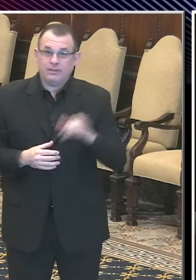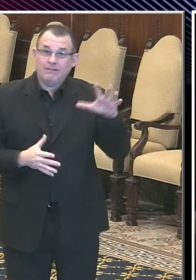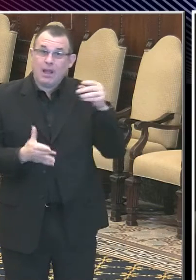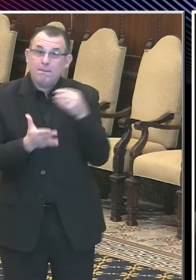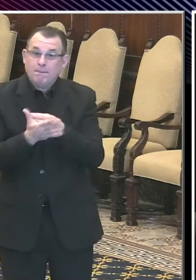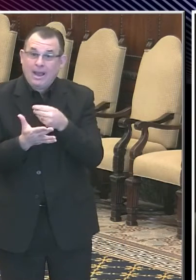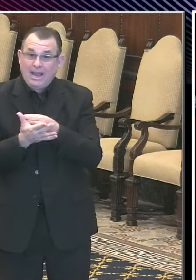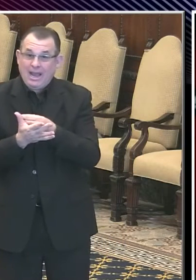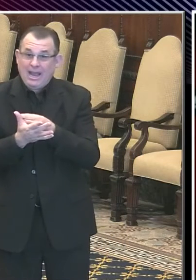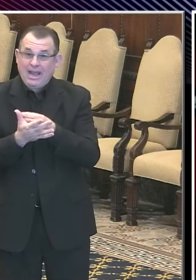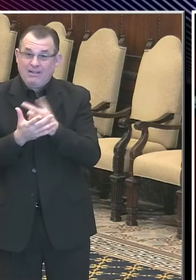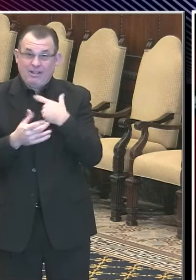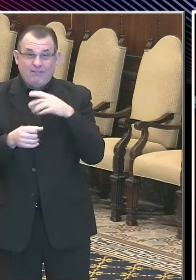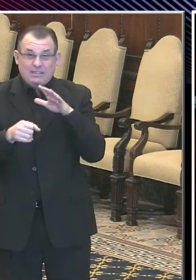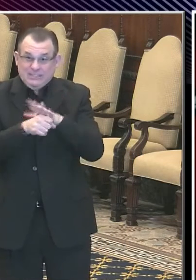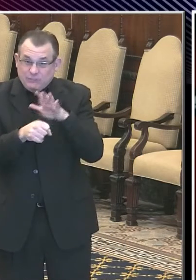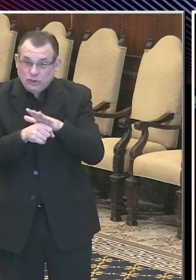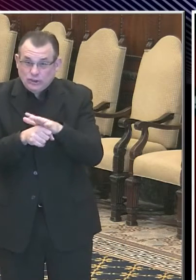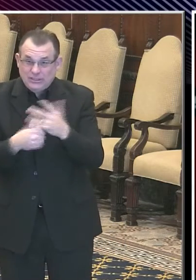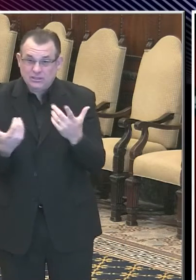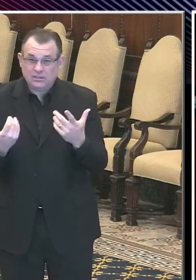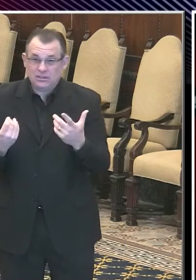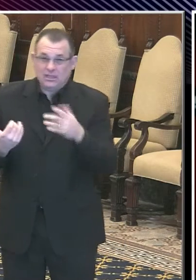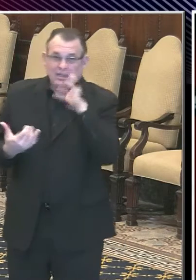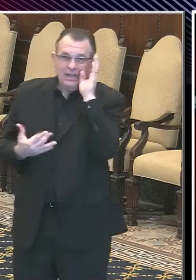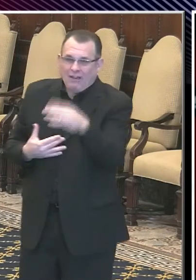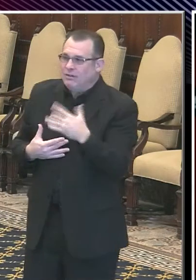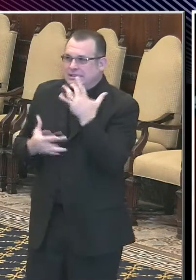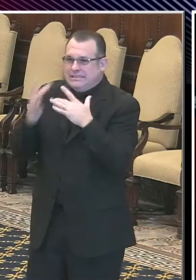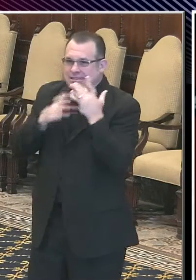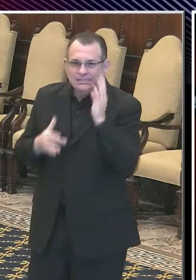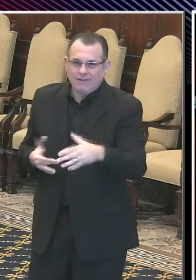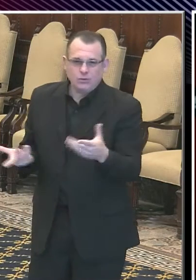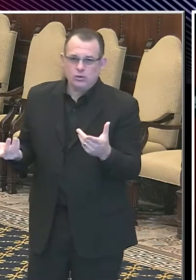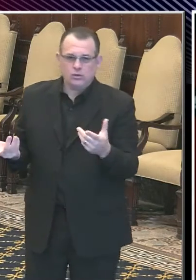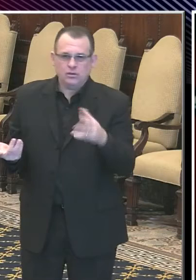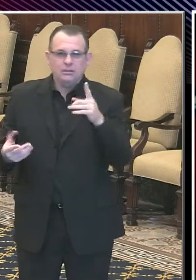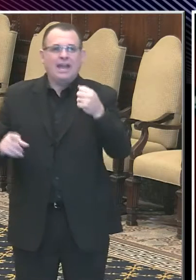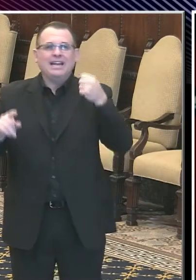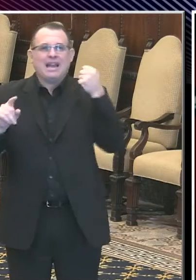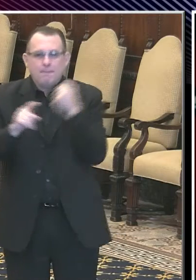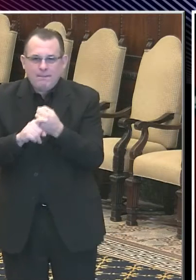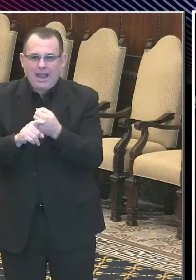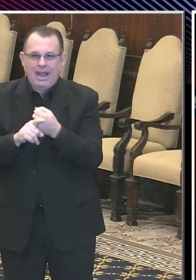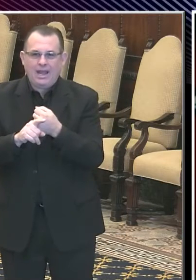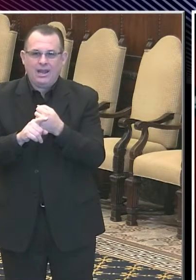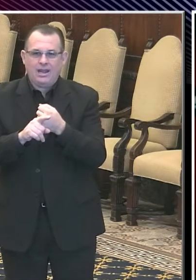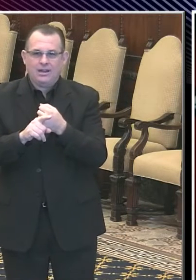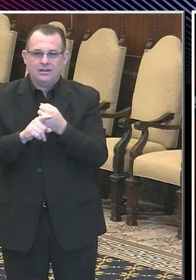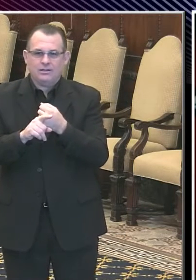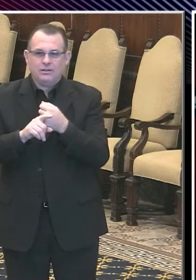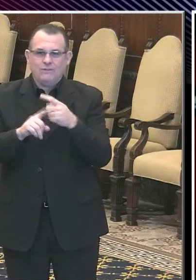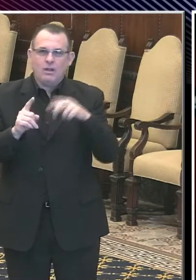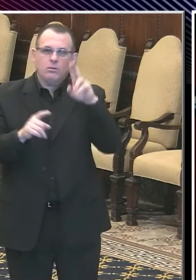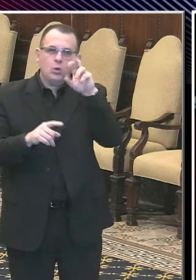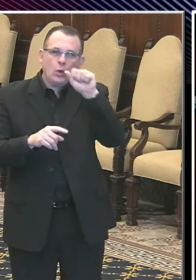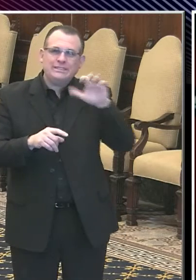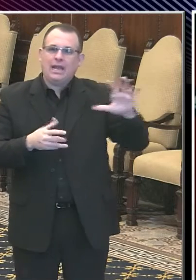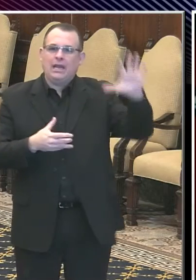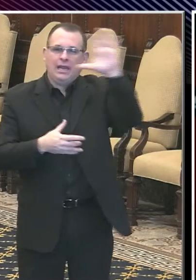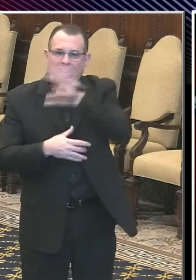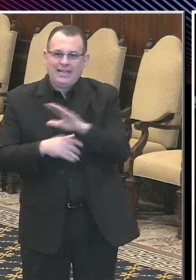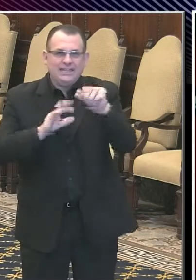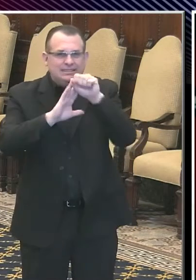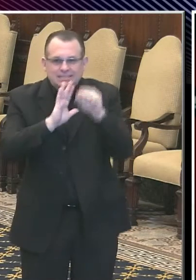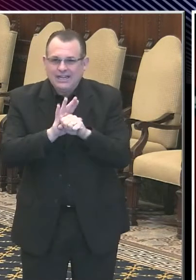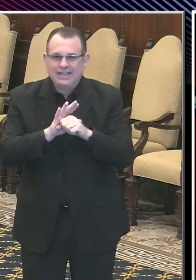aid? It's never going to be sufficient. I mean, the hit that we've all taken as a nation, as a state and a city, we're never going to make up